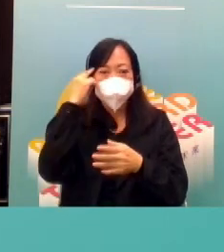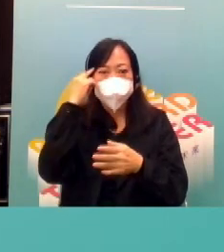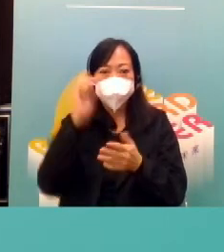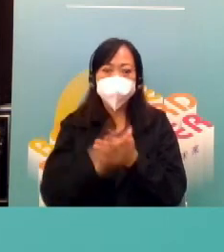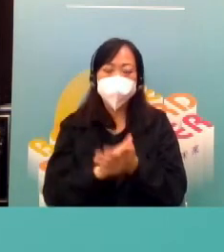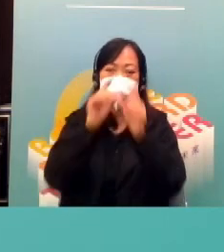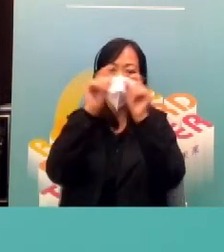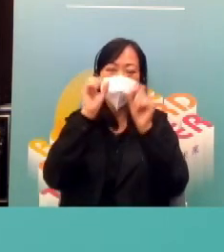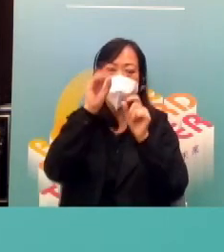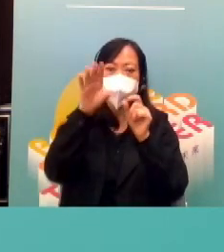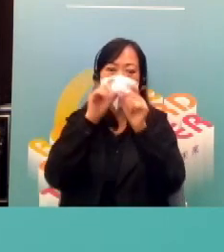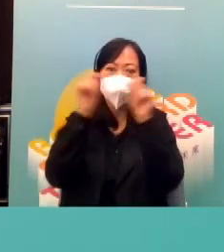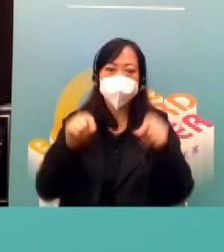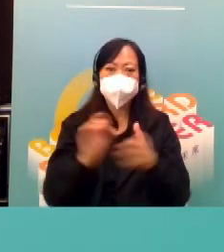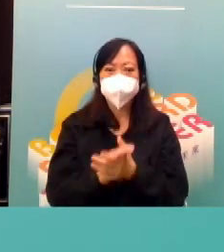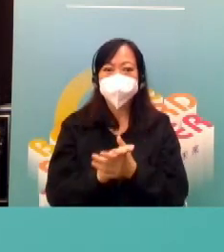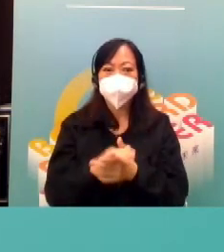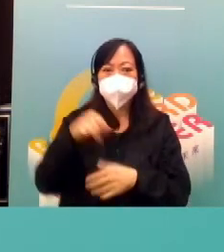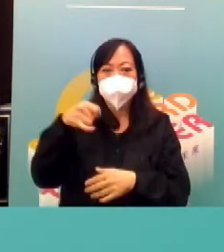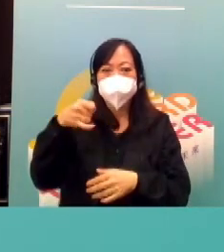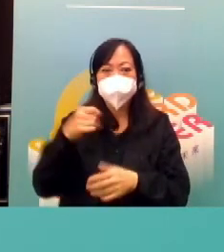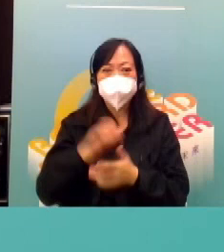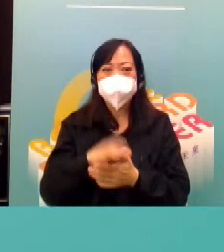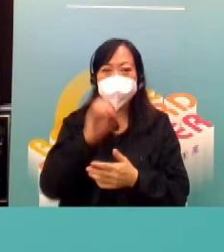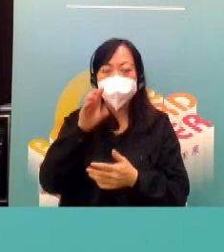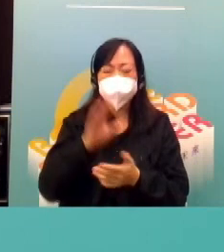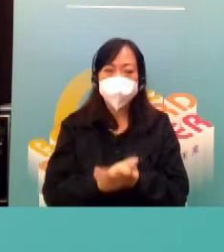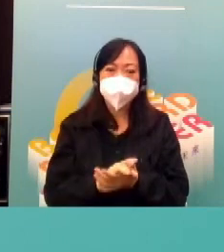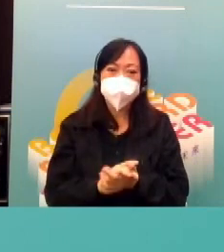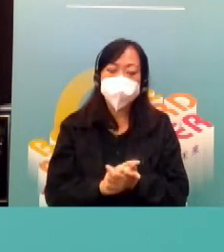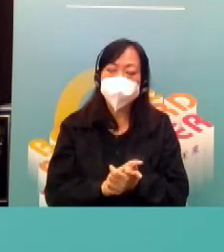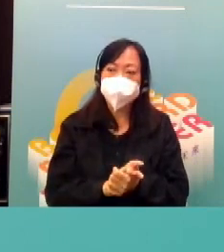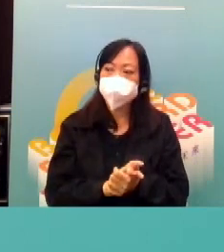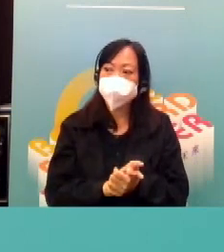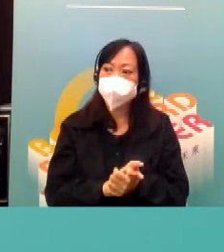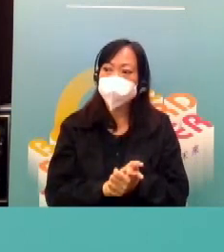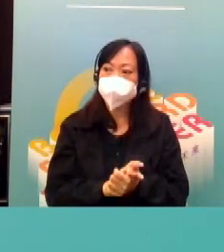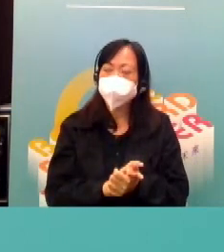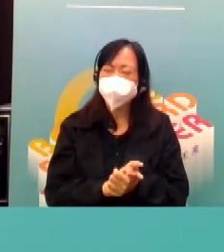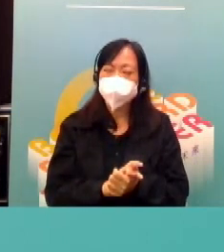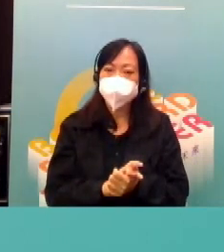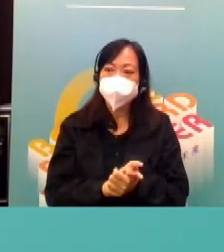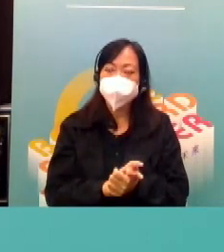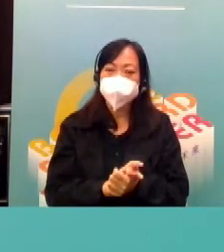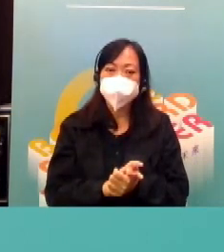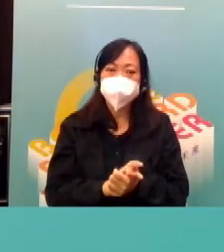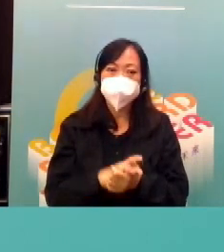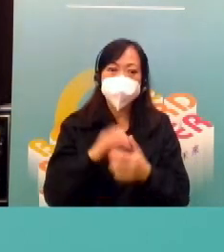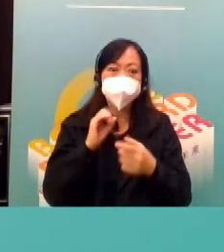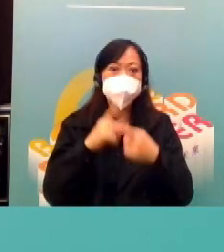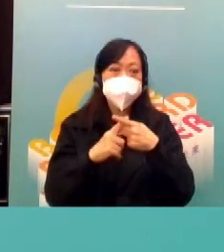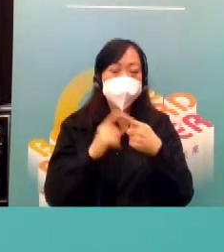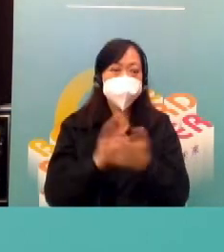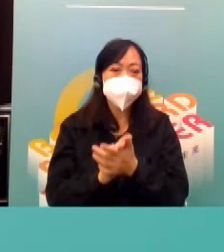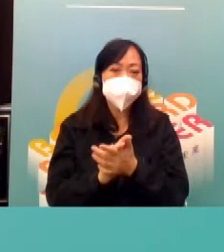first. Jonathan, being the Chief of Technology and Innovation, he actually is more policy